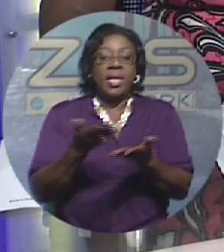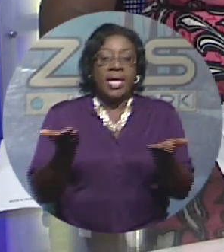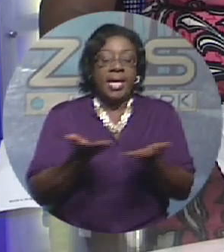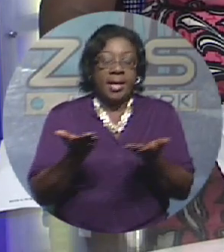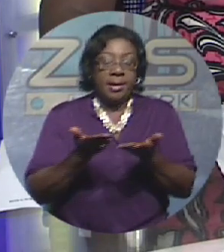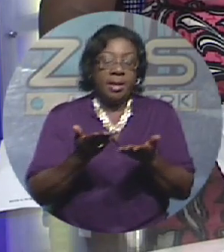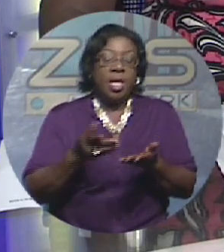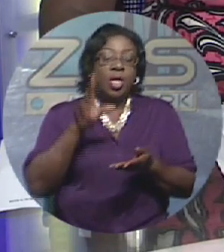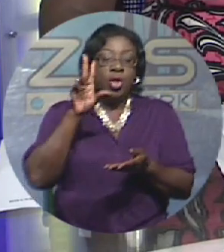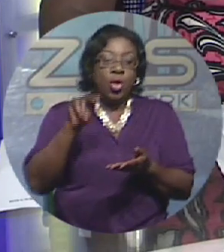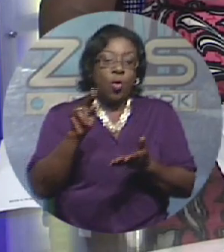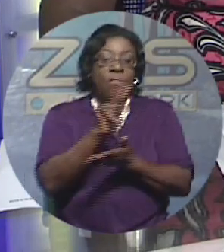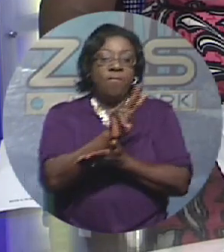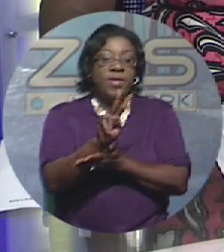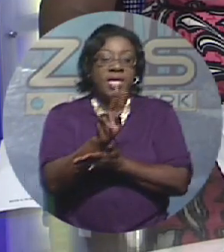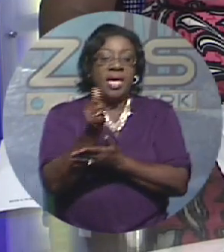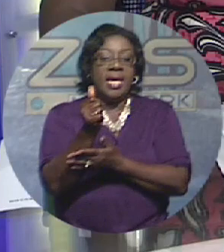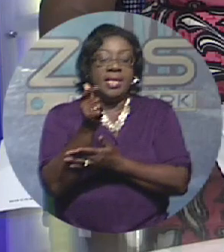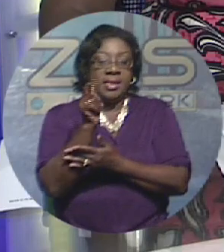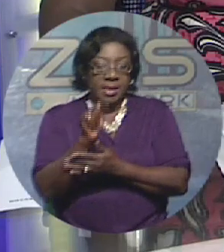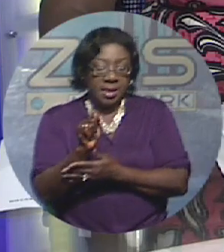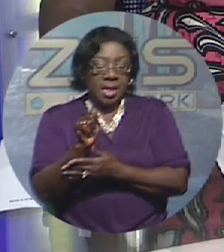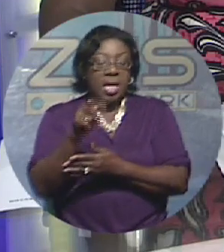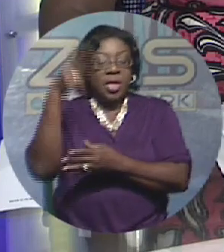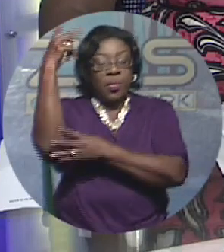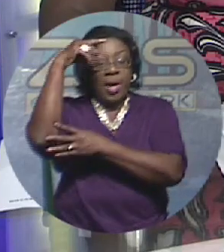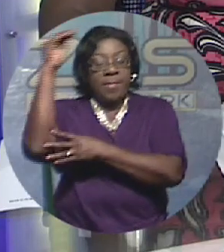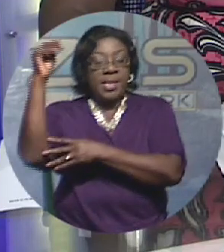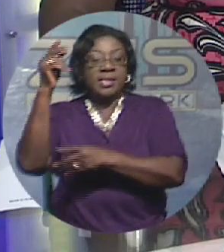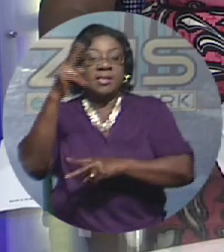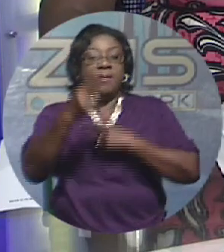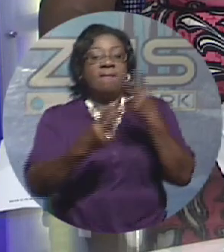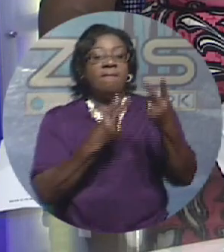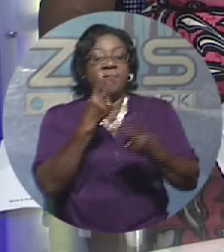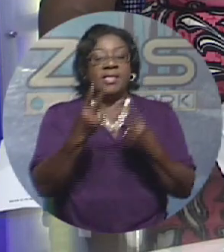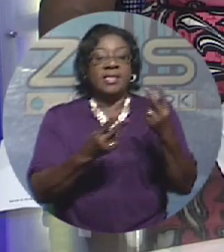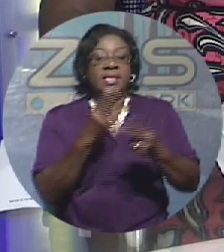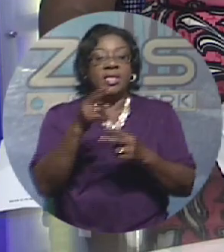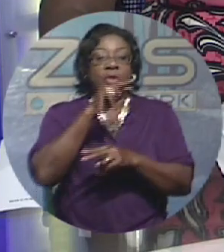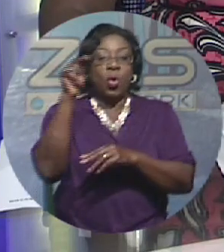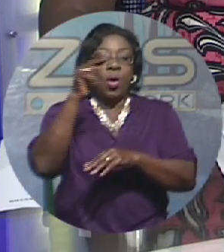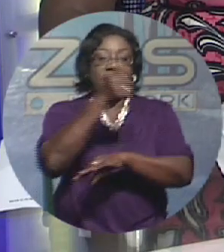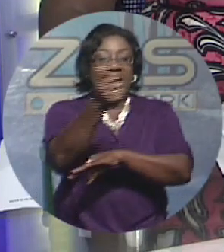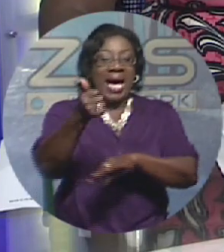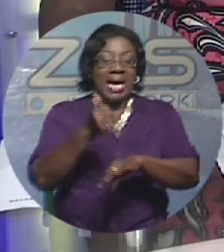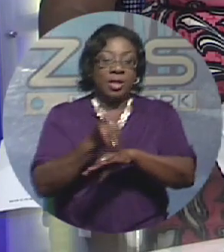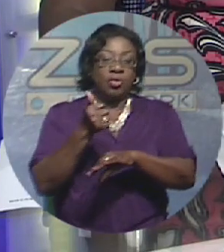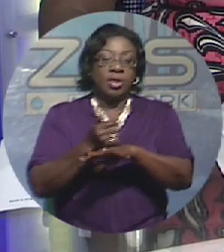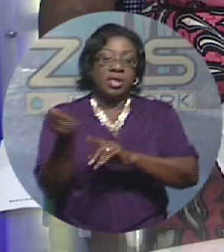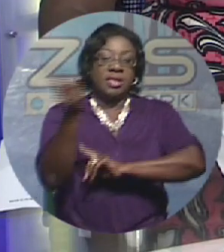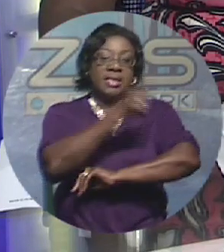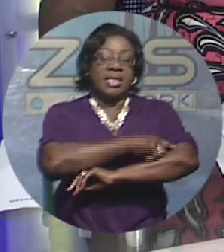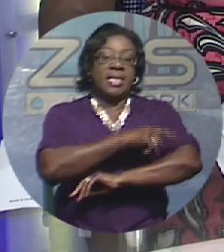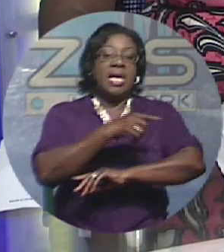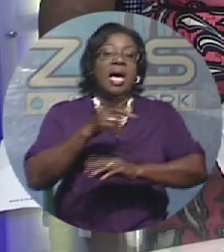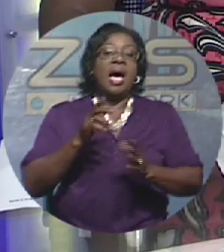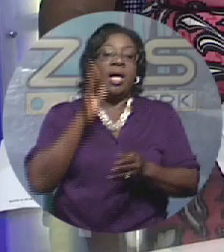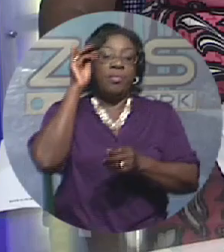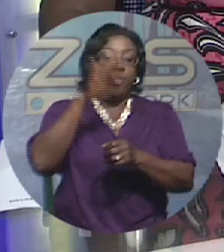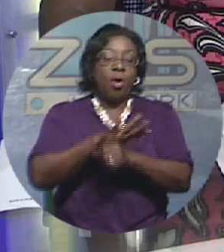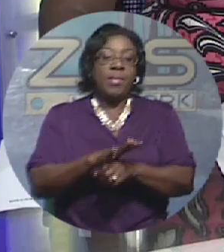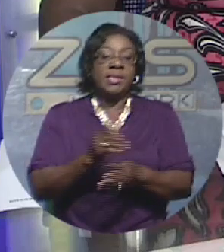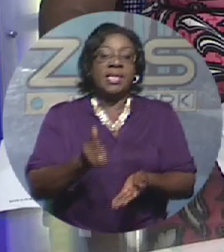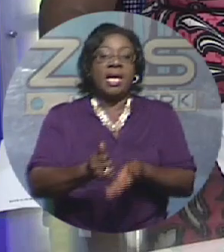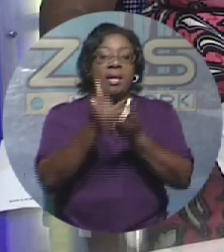Low Sound Andres, rather, Prime Minister the Right Honorable Perry Christie promised residents that they'll have the needed help every step of the way.